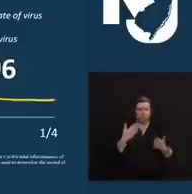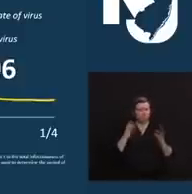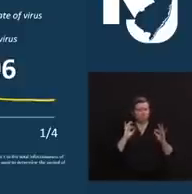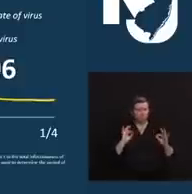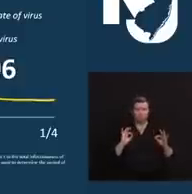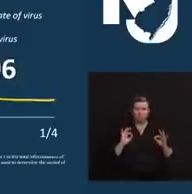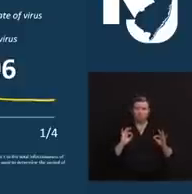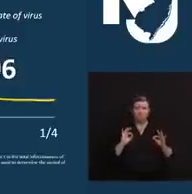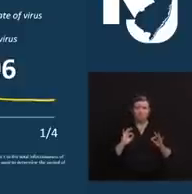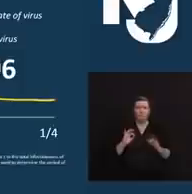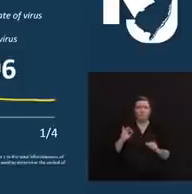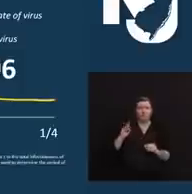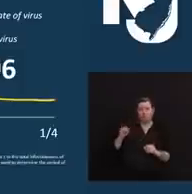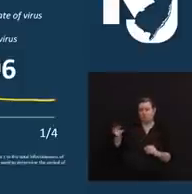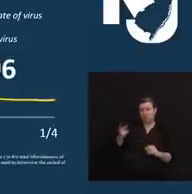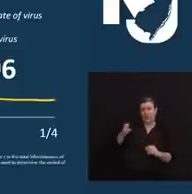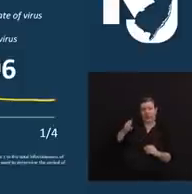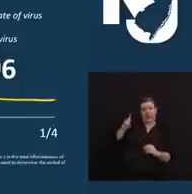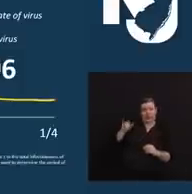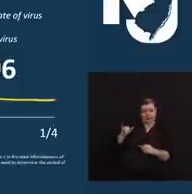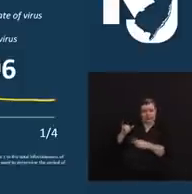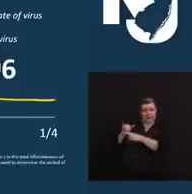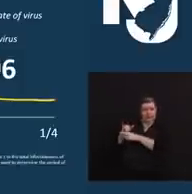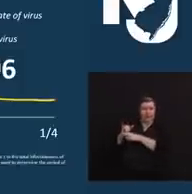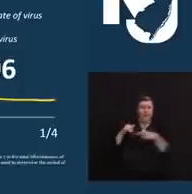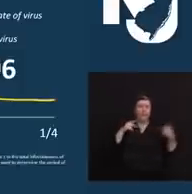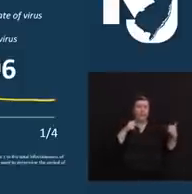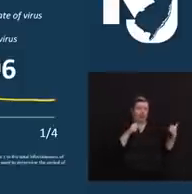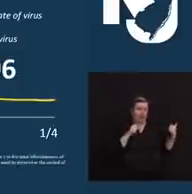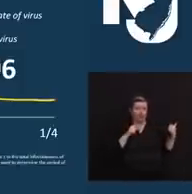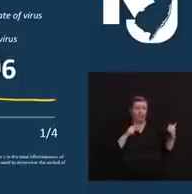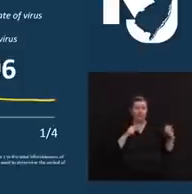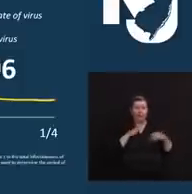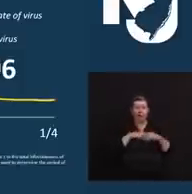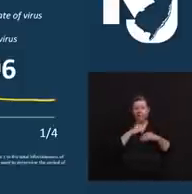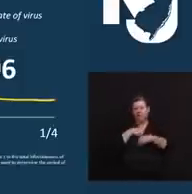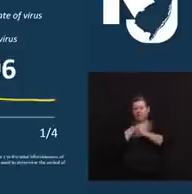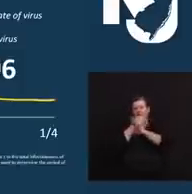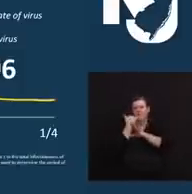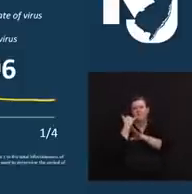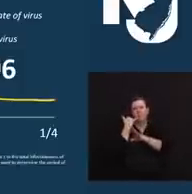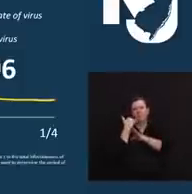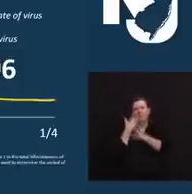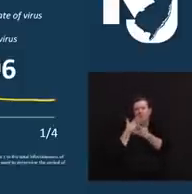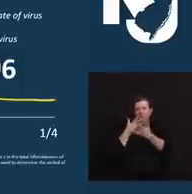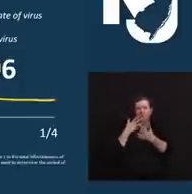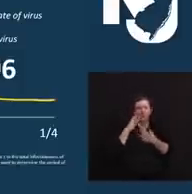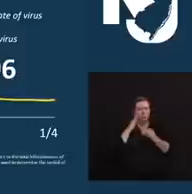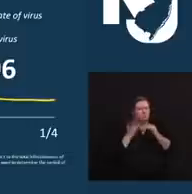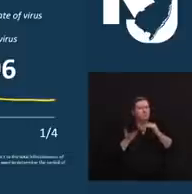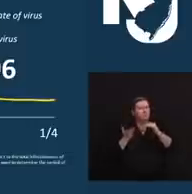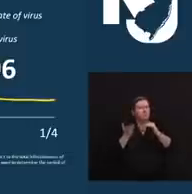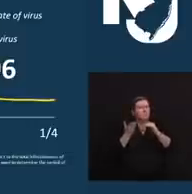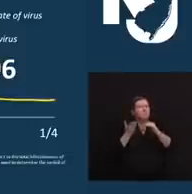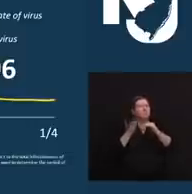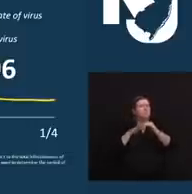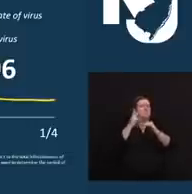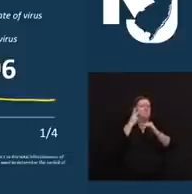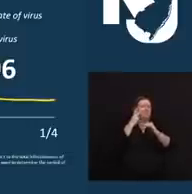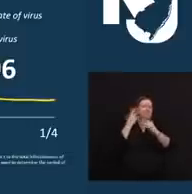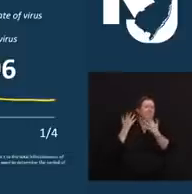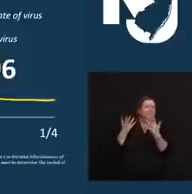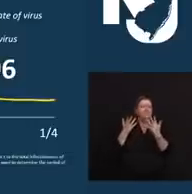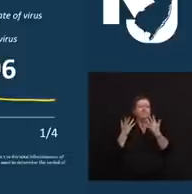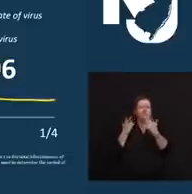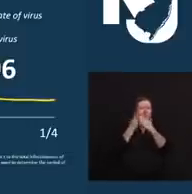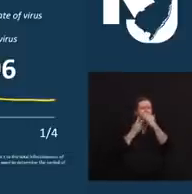and Eddie and Pat were on the phone earlier, and I think we expect that to climb up a little bit unfortunately. We need that to get that down, by the way,